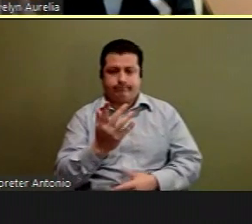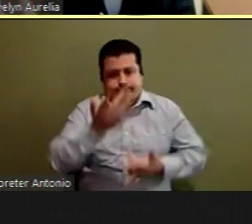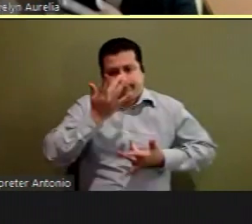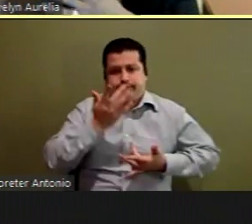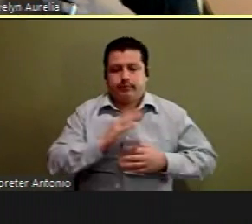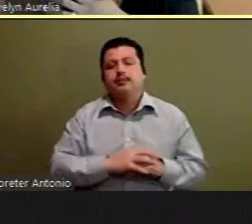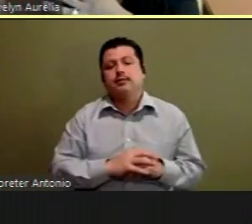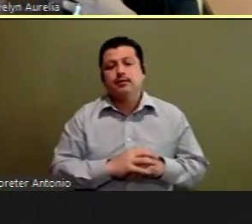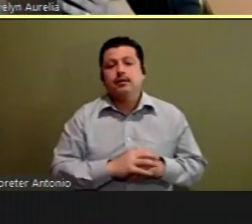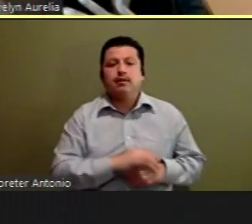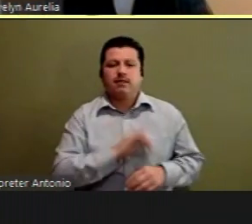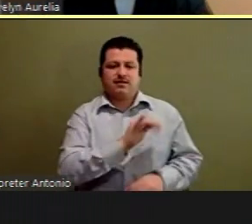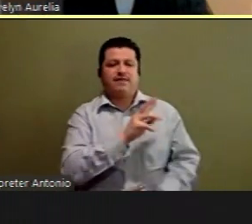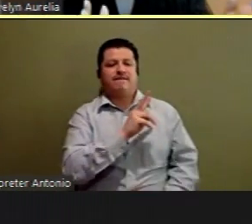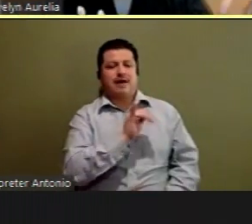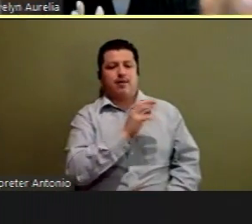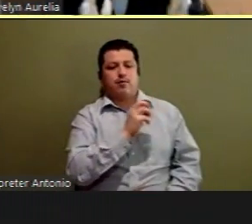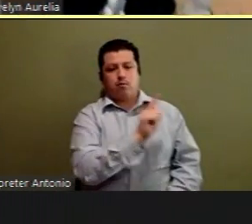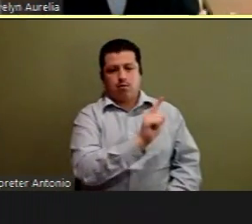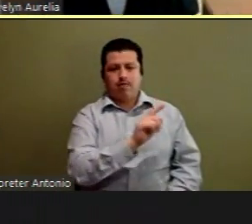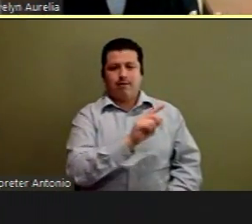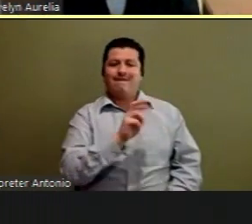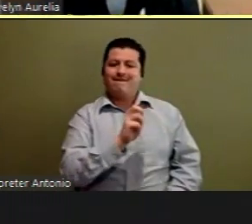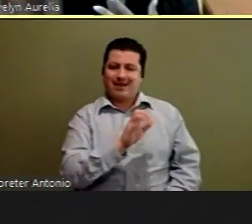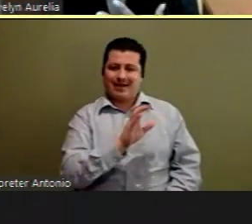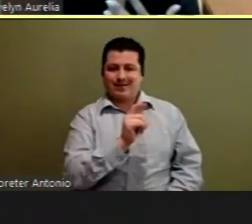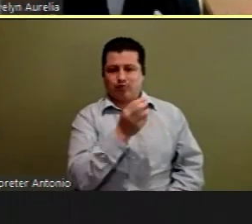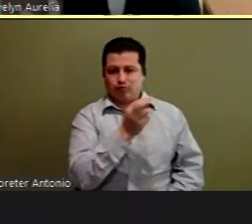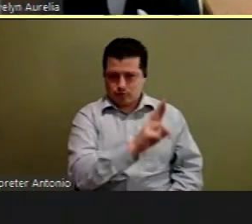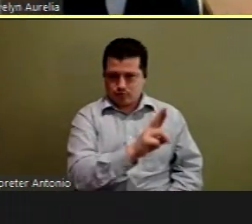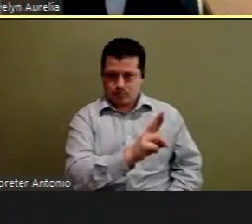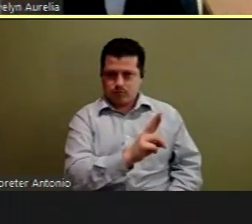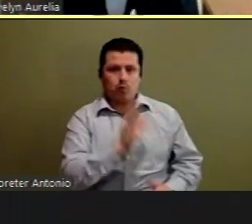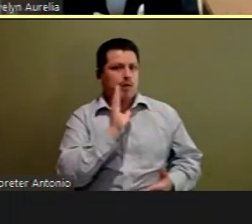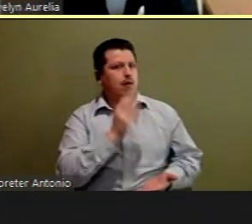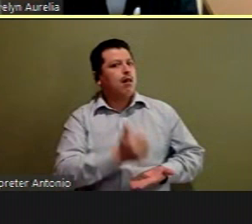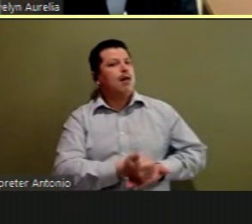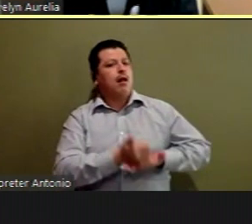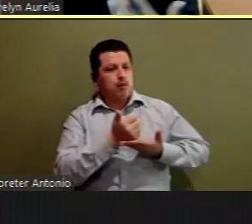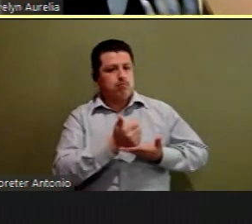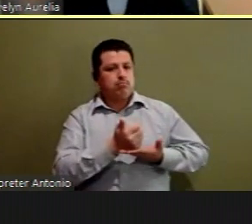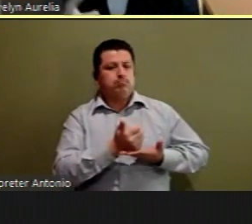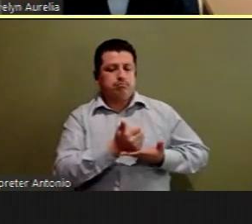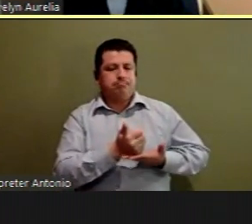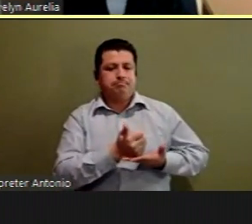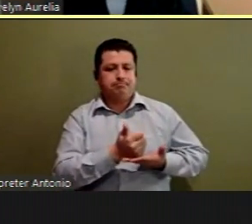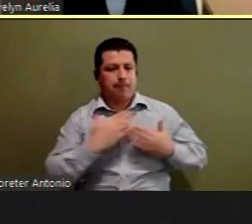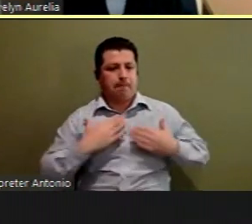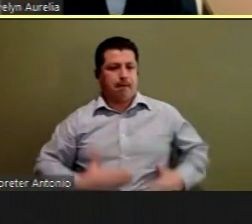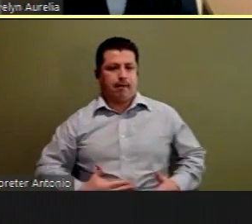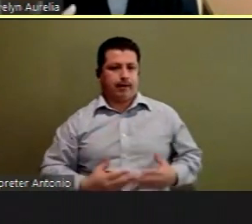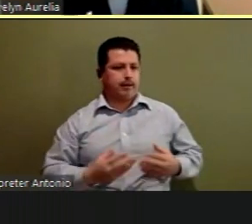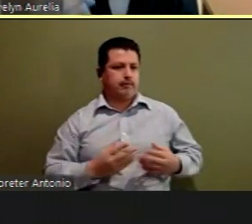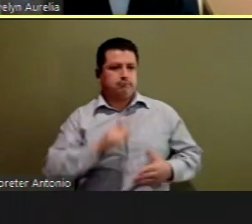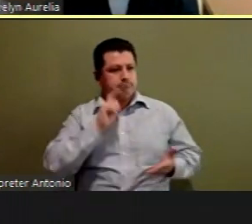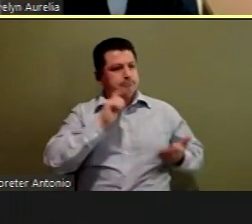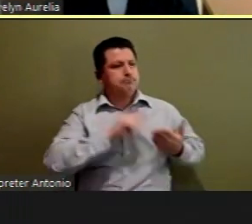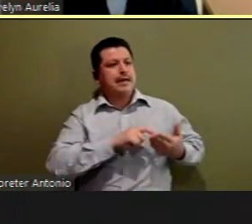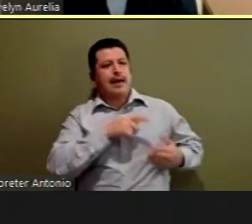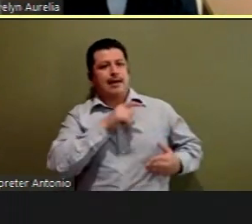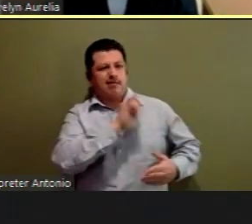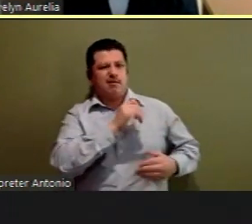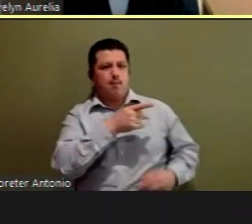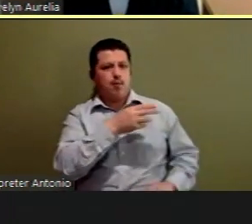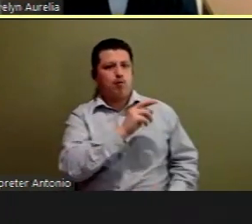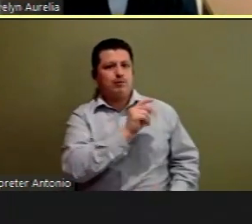viral vector and deliver the protein right away. Your body, but it works the same in the sense that your body will see the proteins, remember what they look